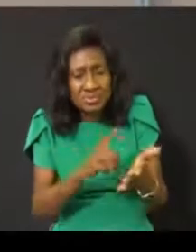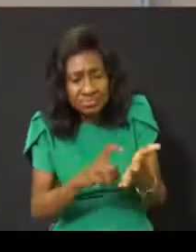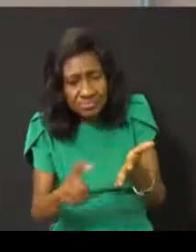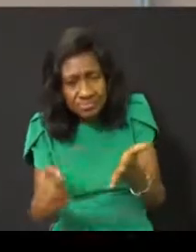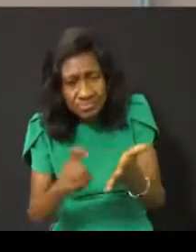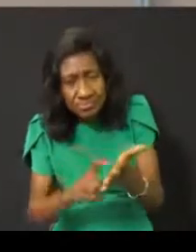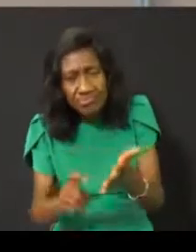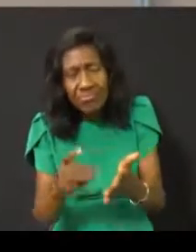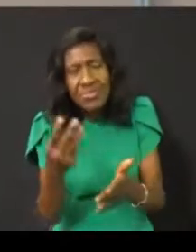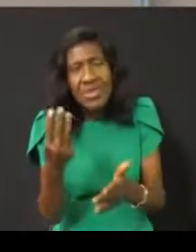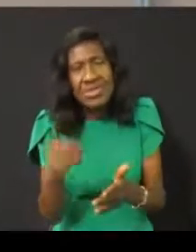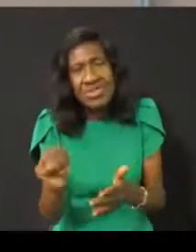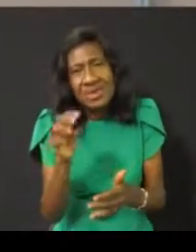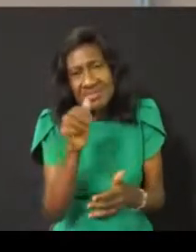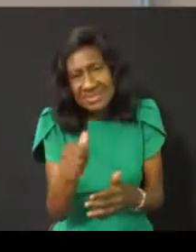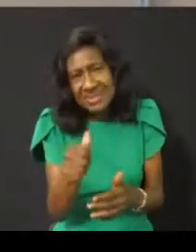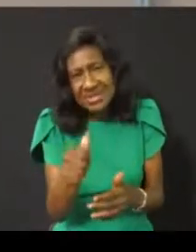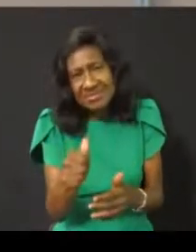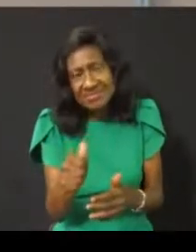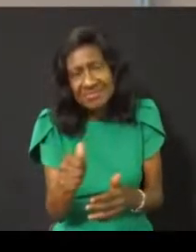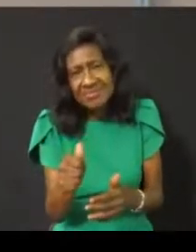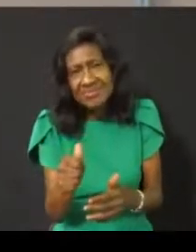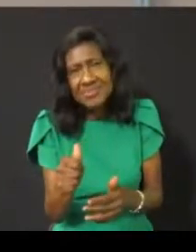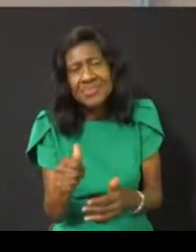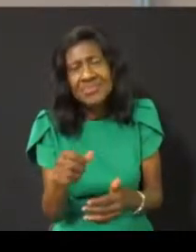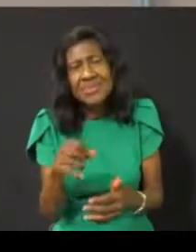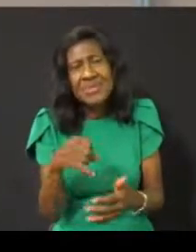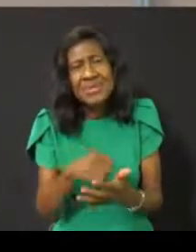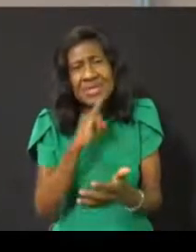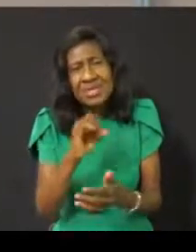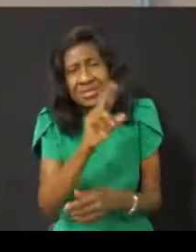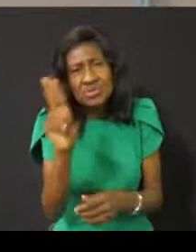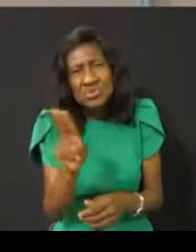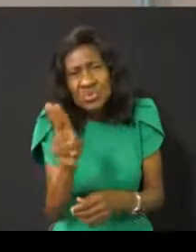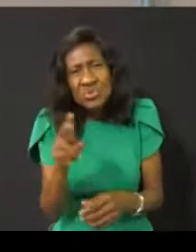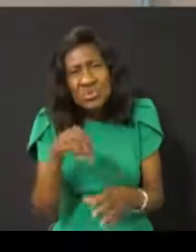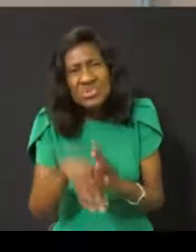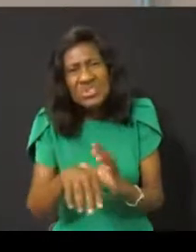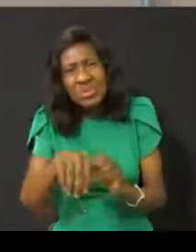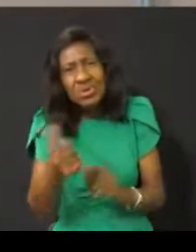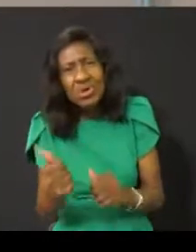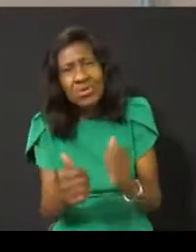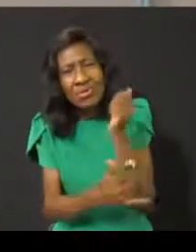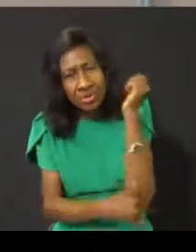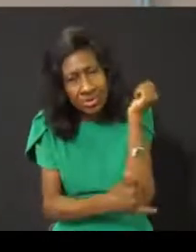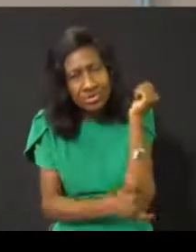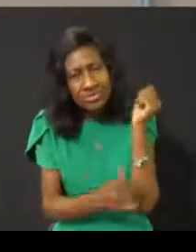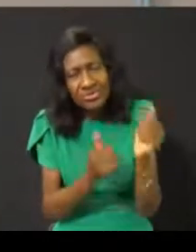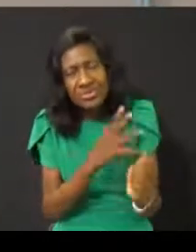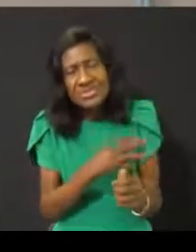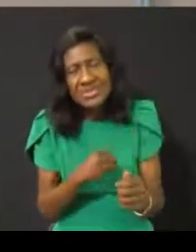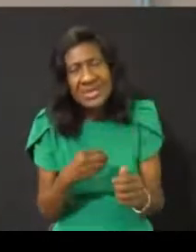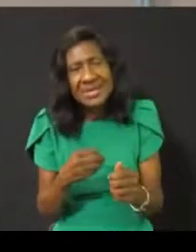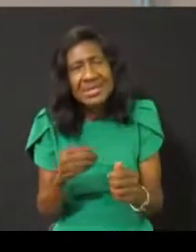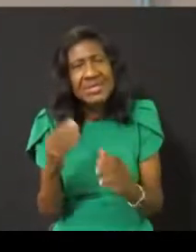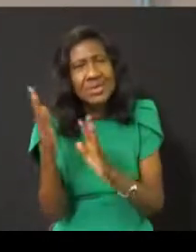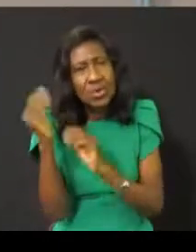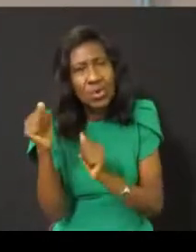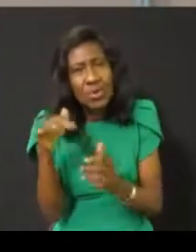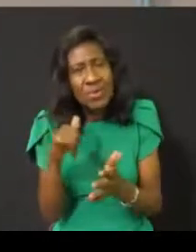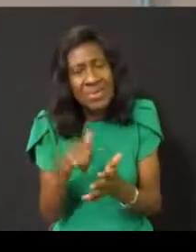their vehicles. This process is in effect in other jurisdictions and by all accounts is working very well. I am hopeful